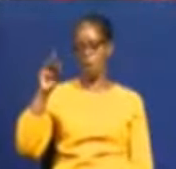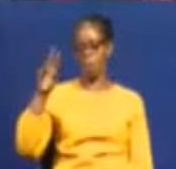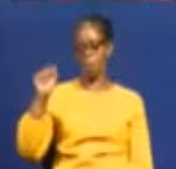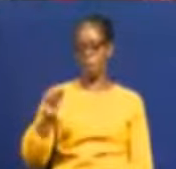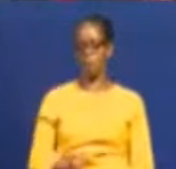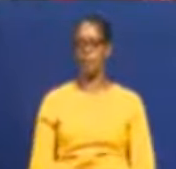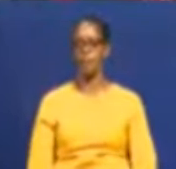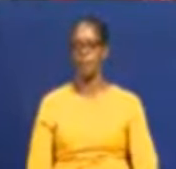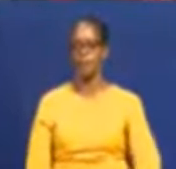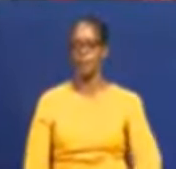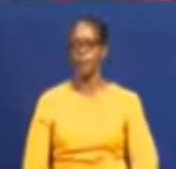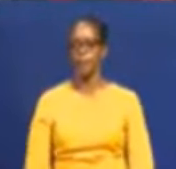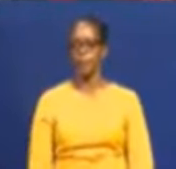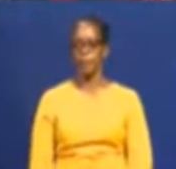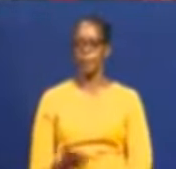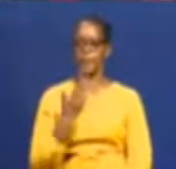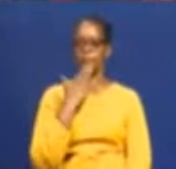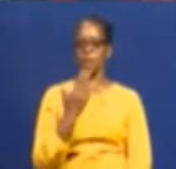Thank you, Mr. Speaker. Mr. Speaker,